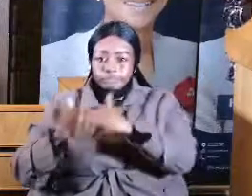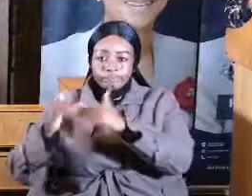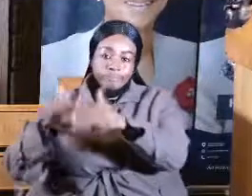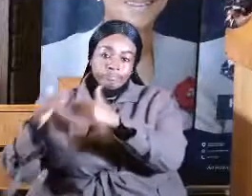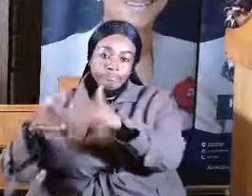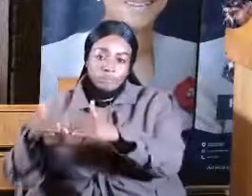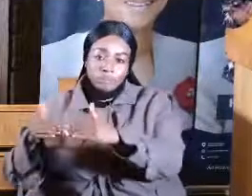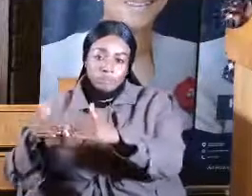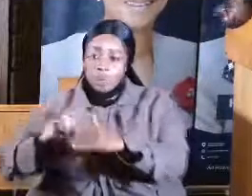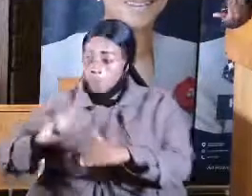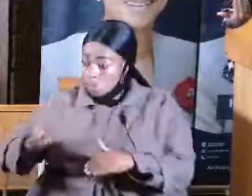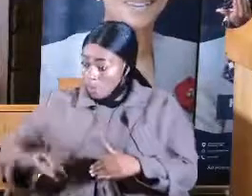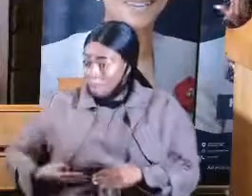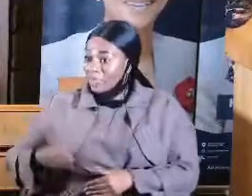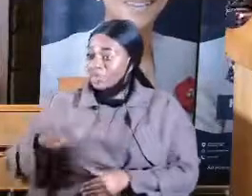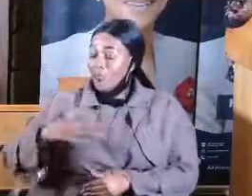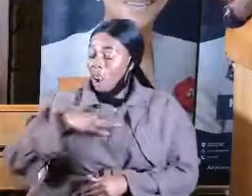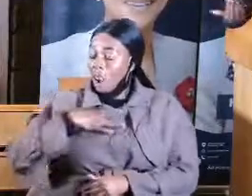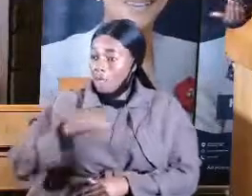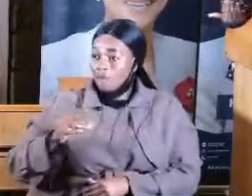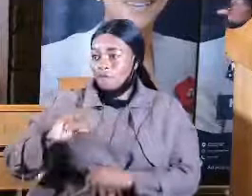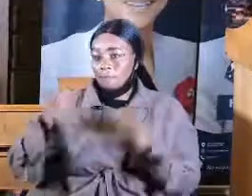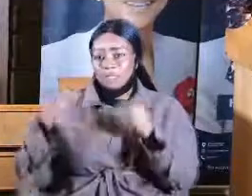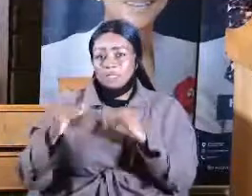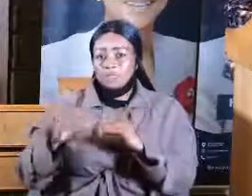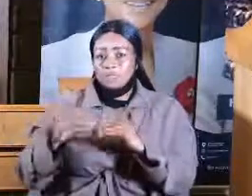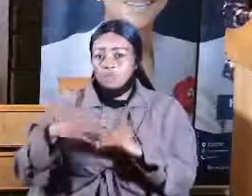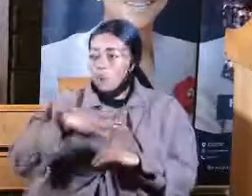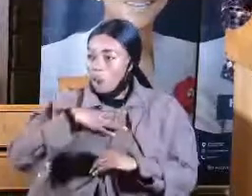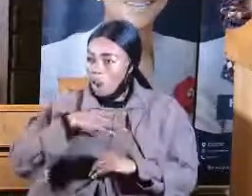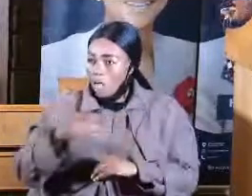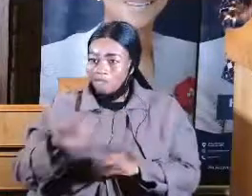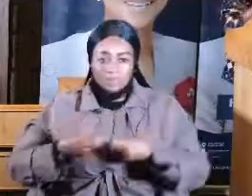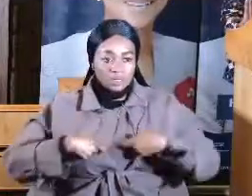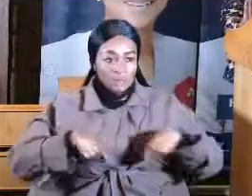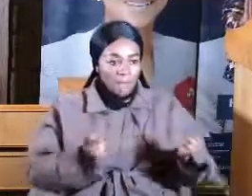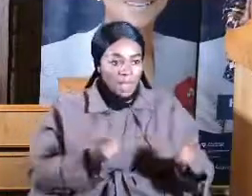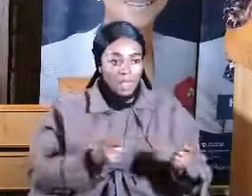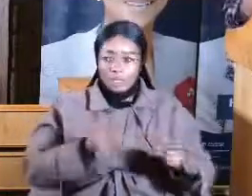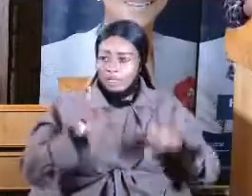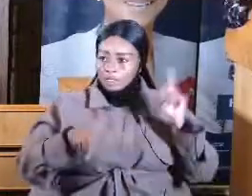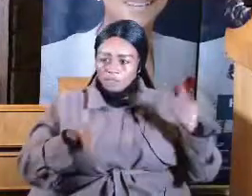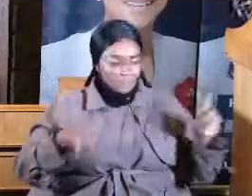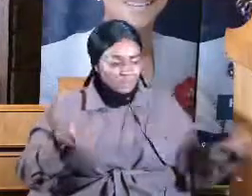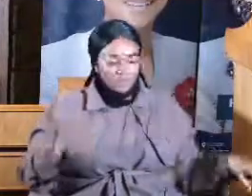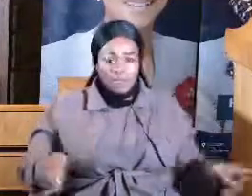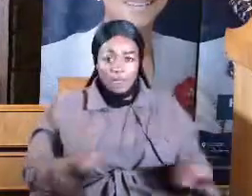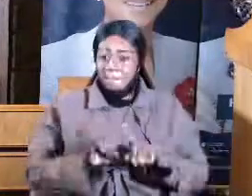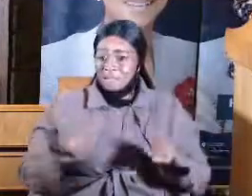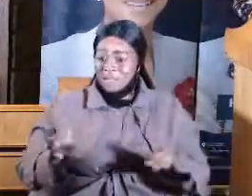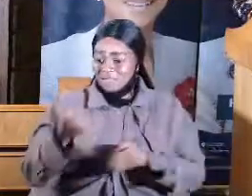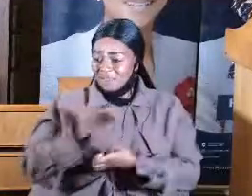women love business. I've seen it. We love doing business. We love doing supply. We love doing all those things. But if the environment is not set for us